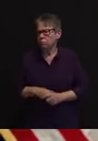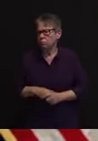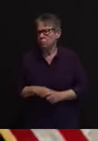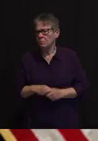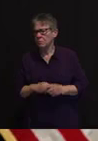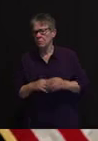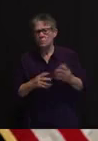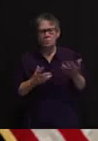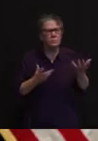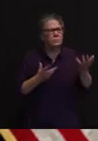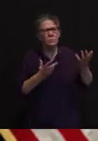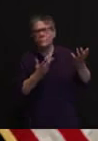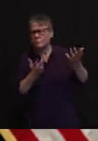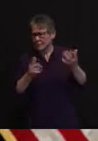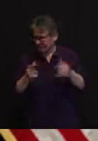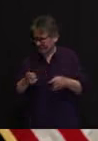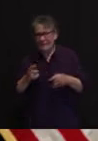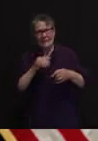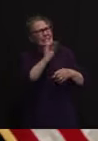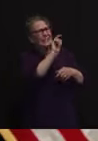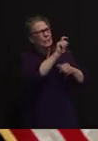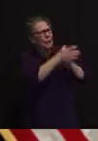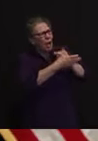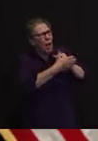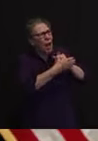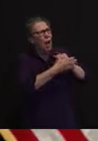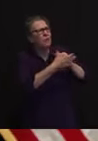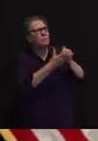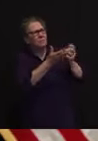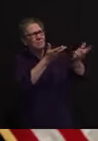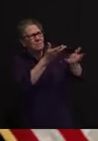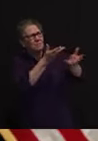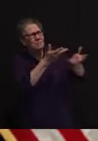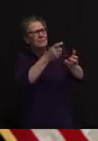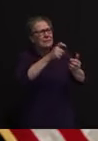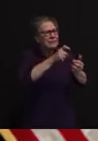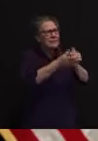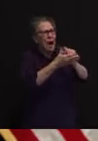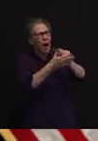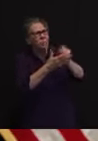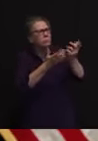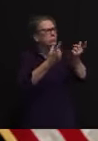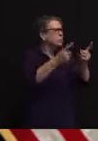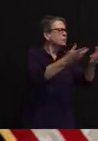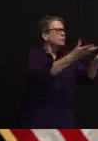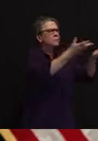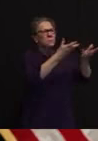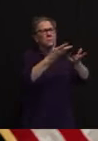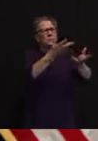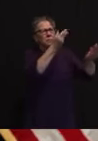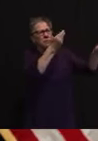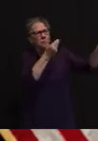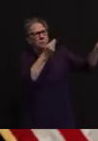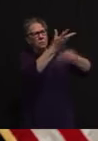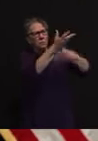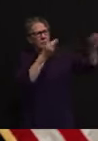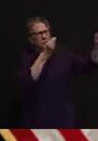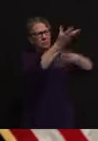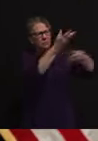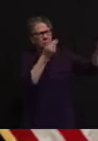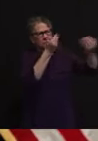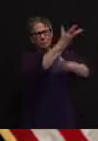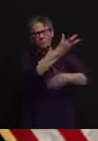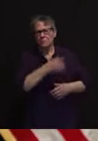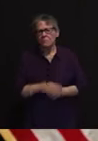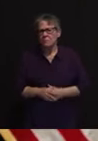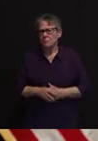use our help. And I just want to say this, that I endorsed full-throatedly, and I know they